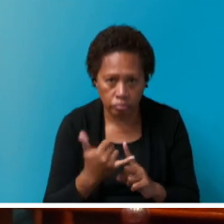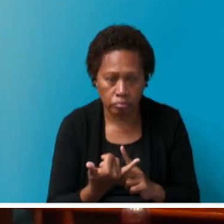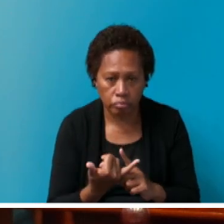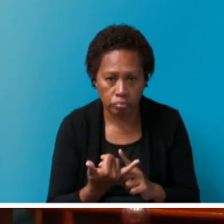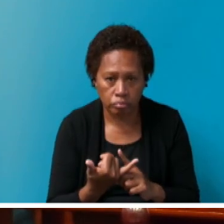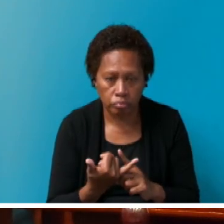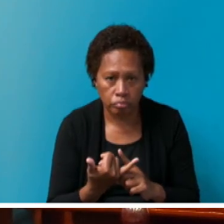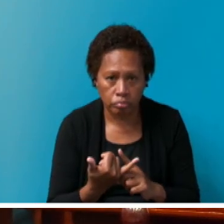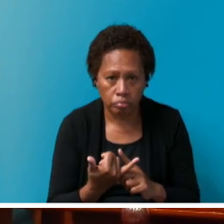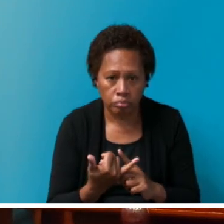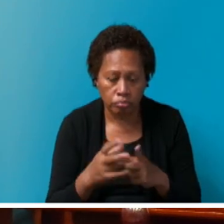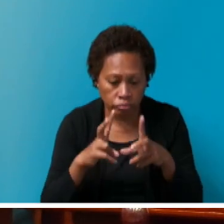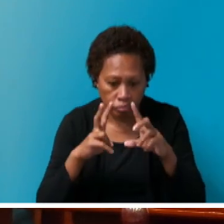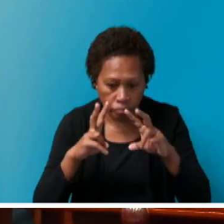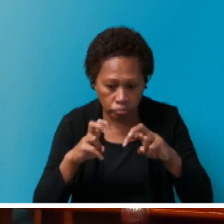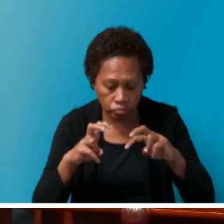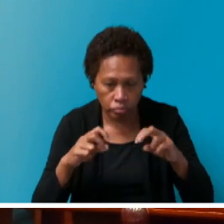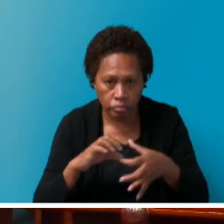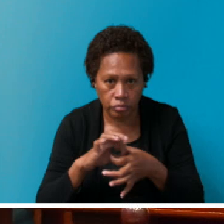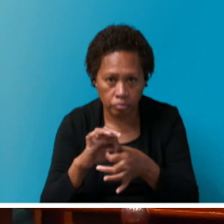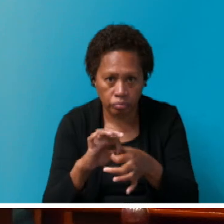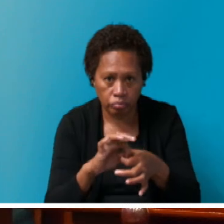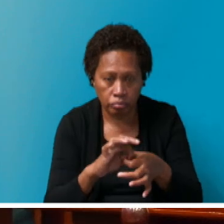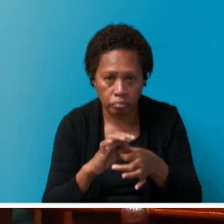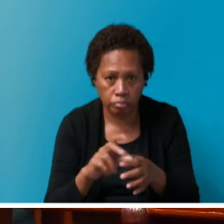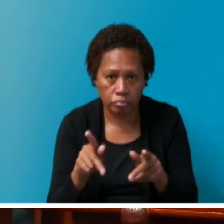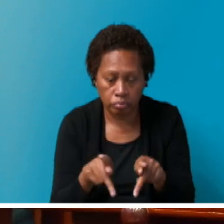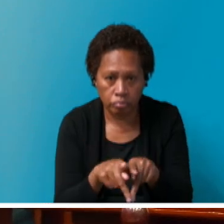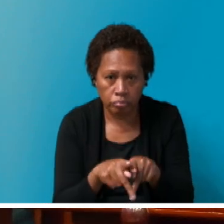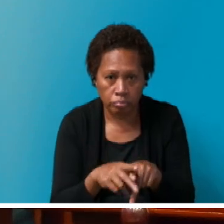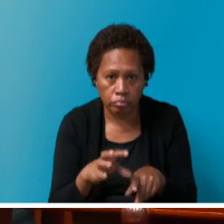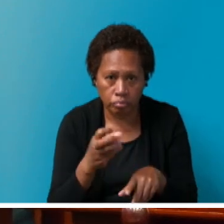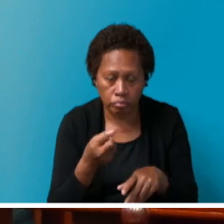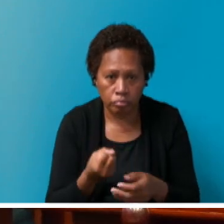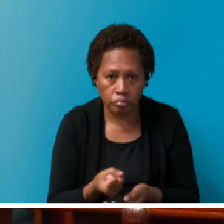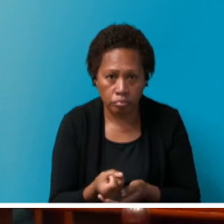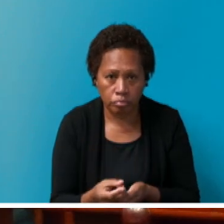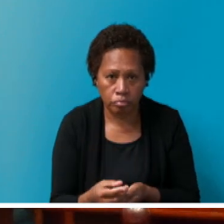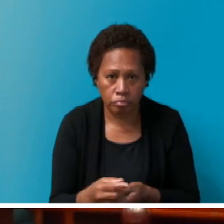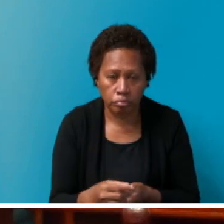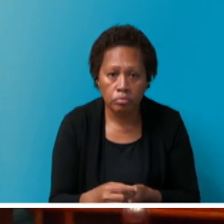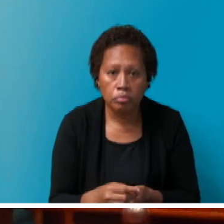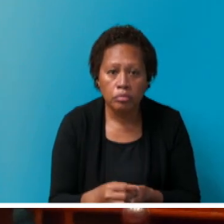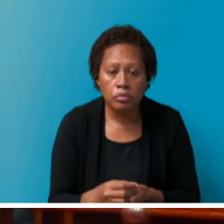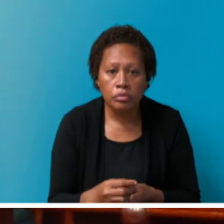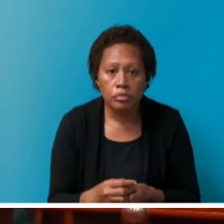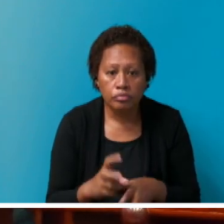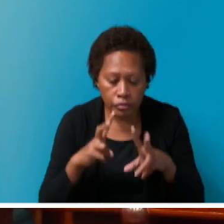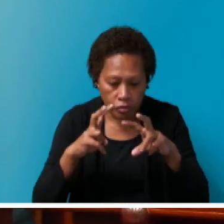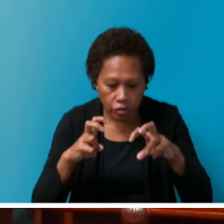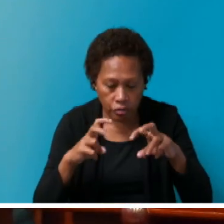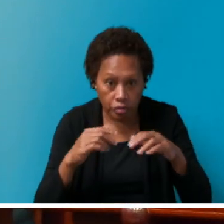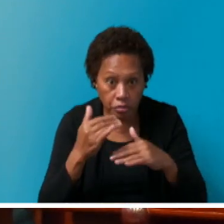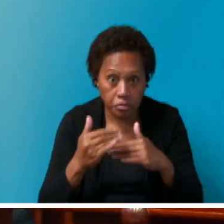survey-related work. This partnership is useful for situations where MSAF is unable to deploy its surveyors abroad for imminent surveys such